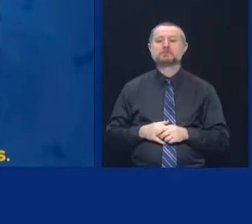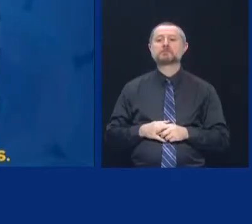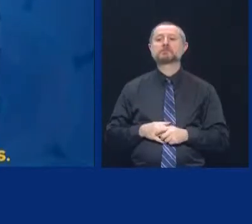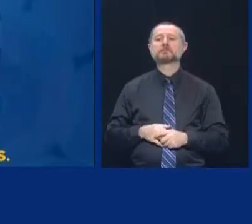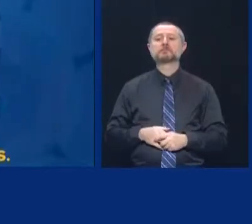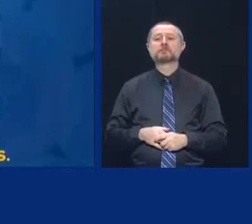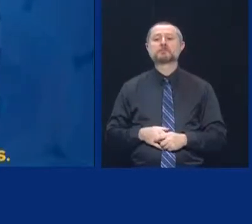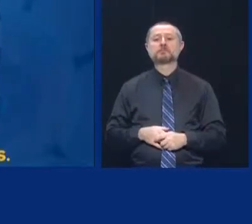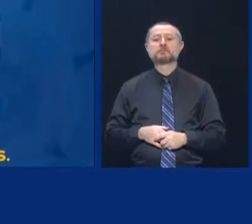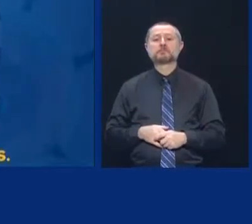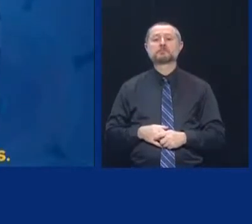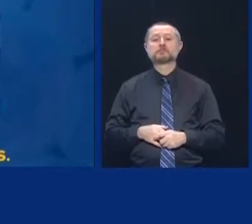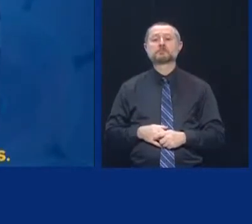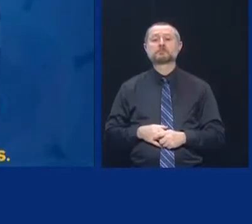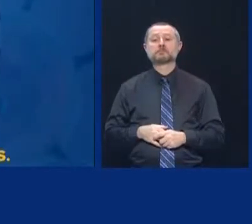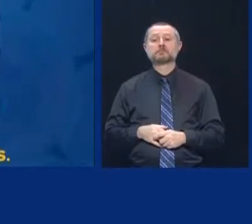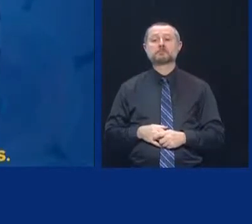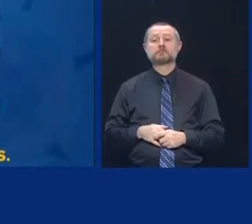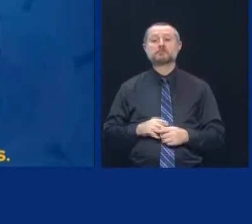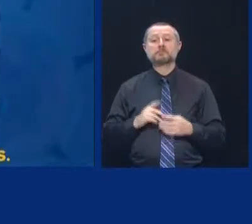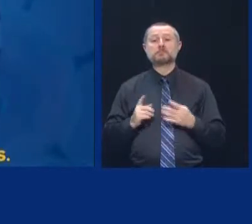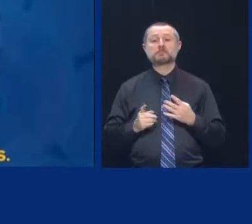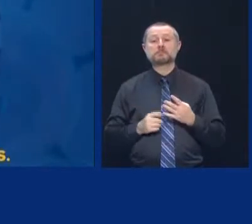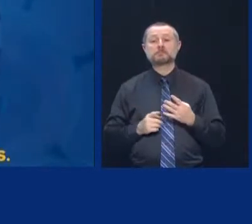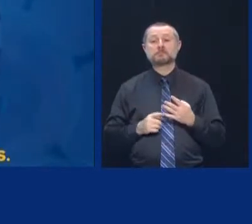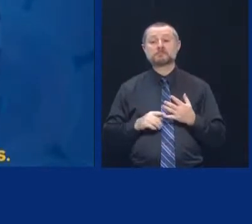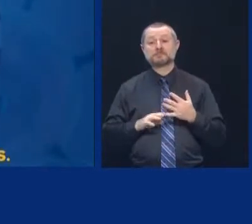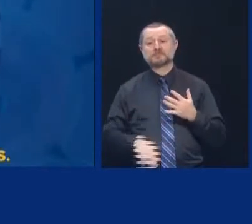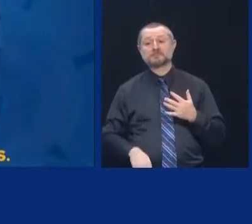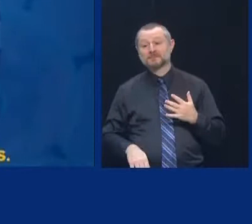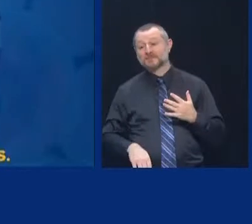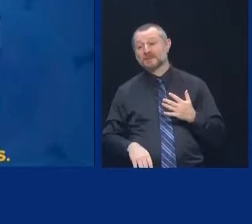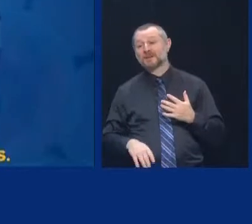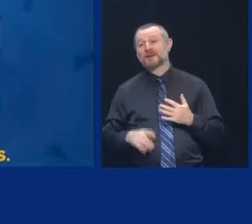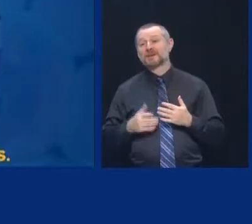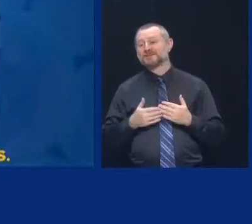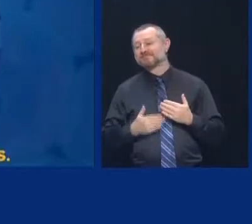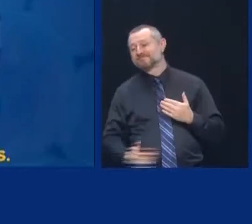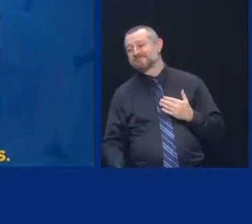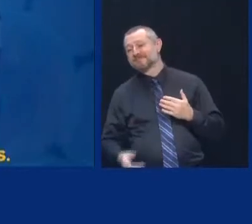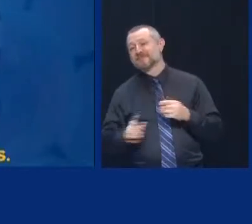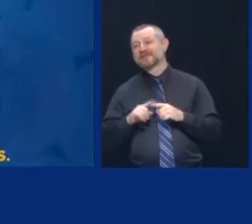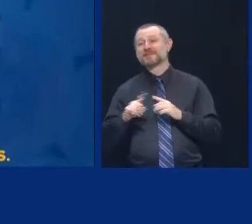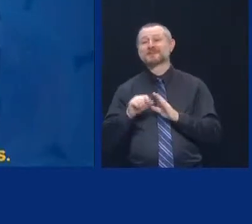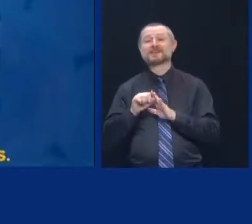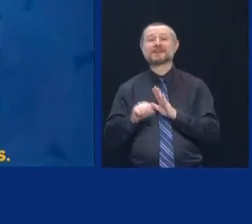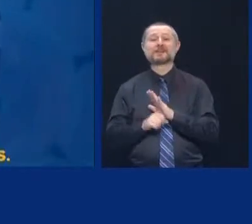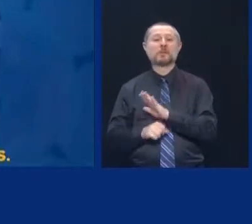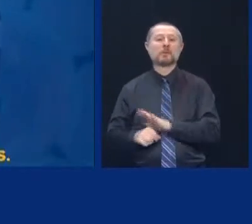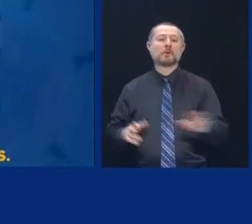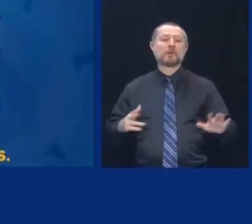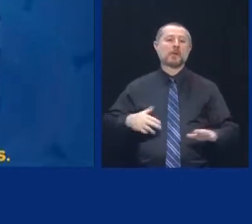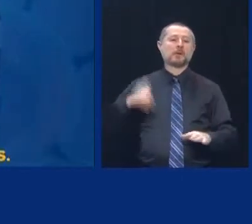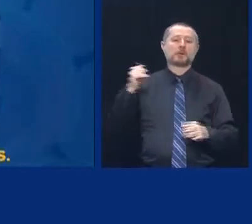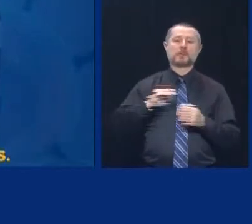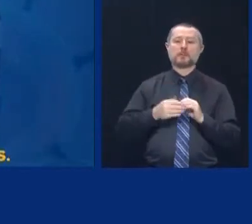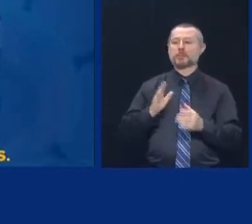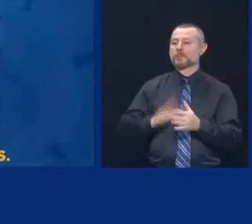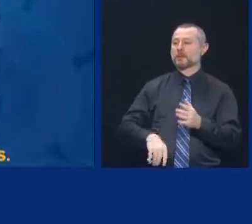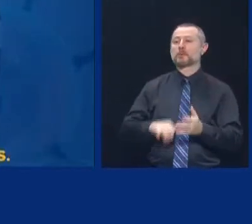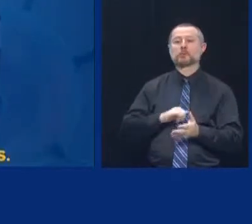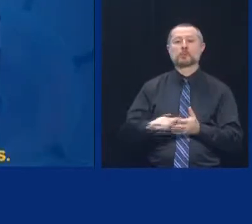After us, the entire United States, it has a higher rate. The